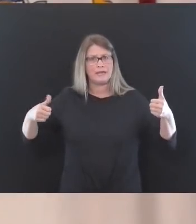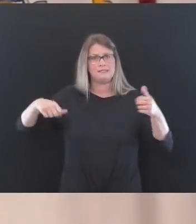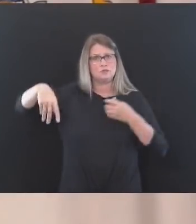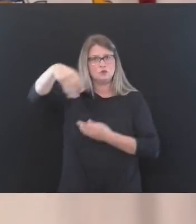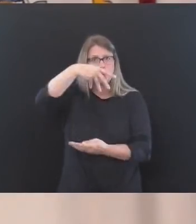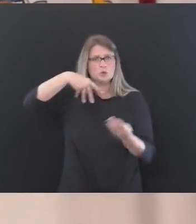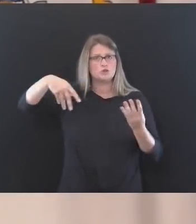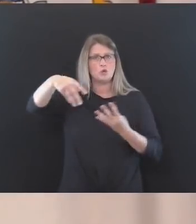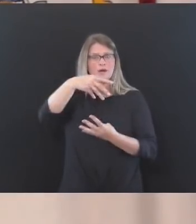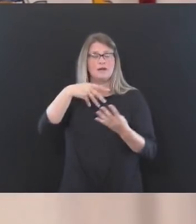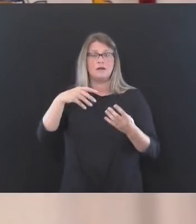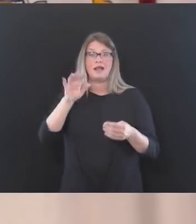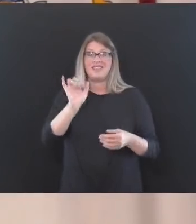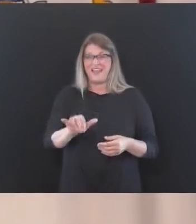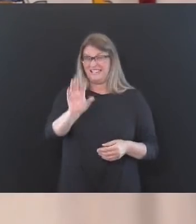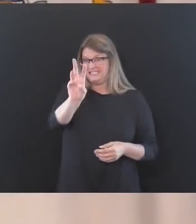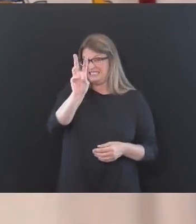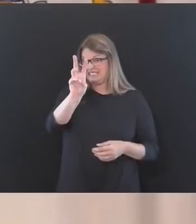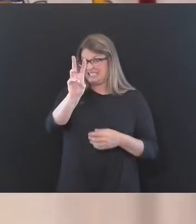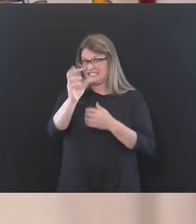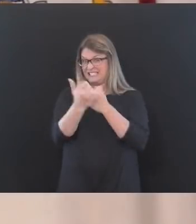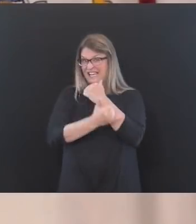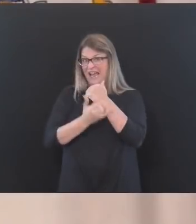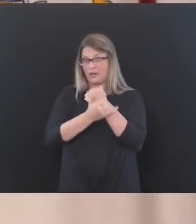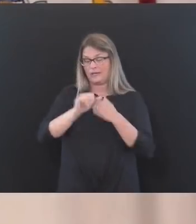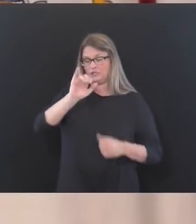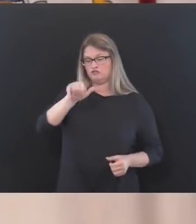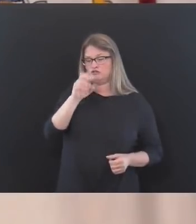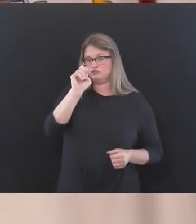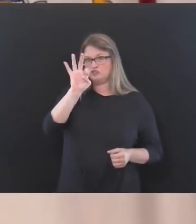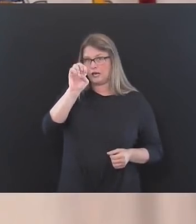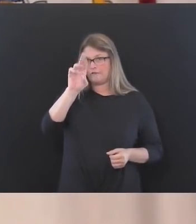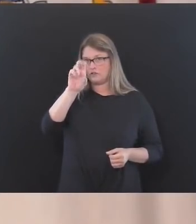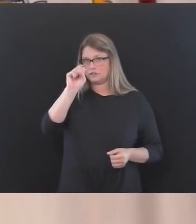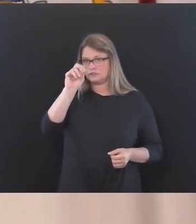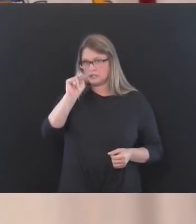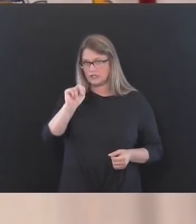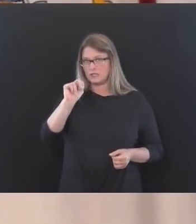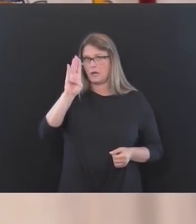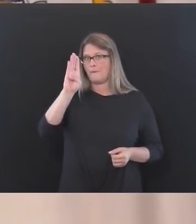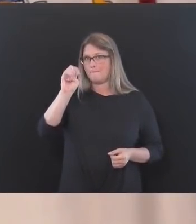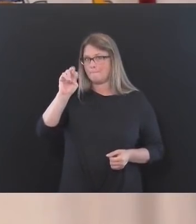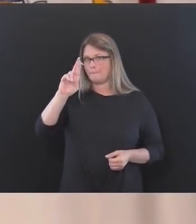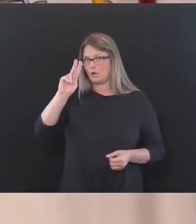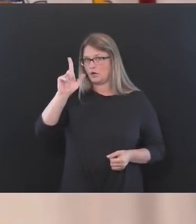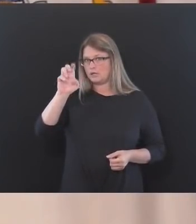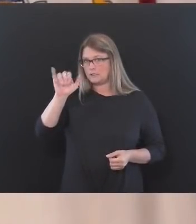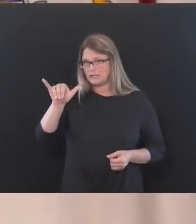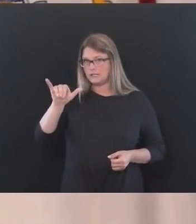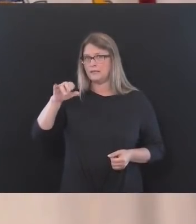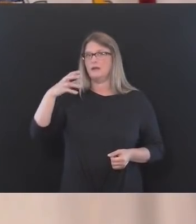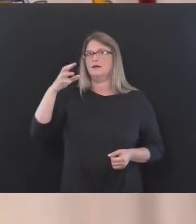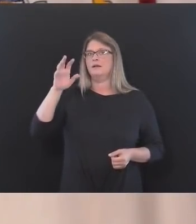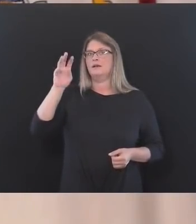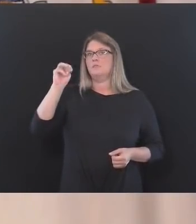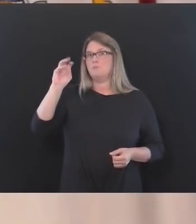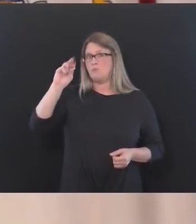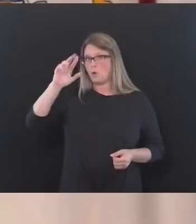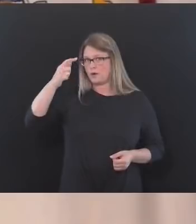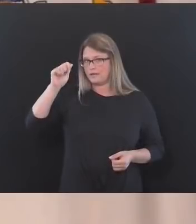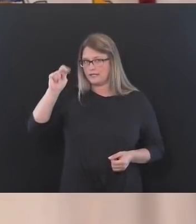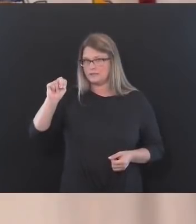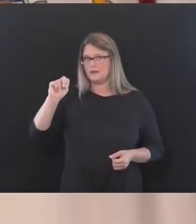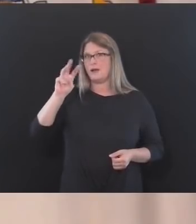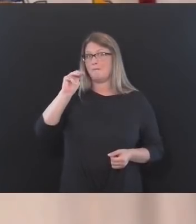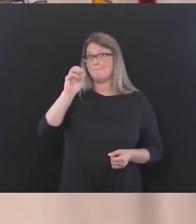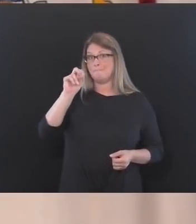counties that I mentioned, and they were Jefferson, Berkeley, Morgan, Monongahela, Harrison, and Kanawha counties,